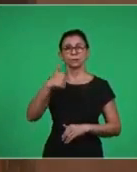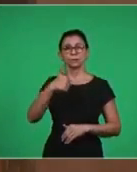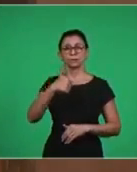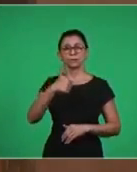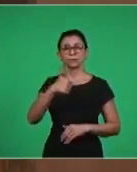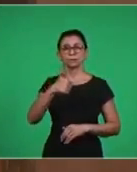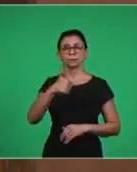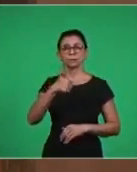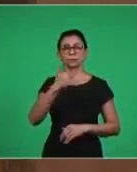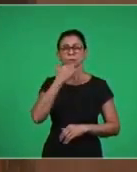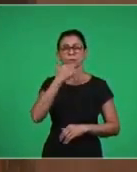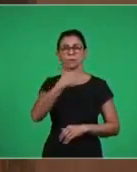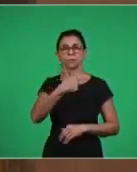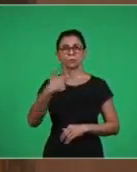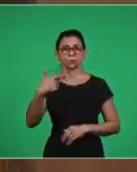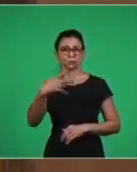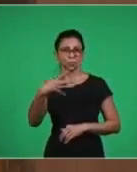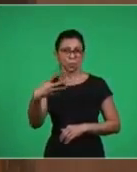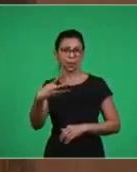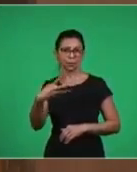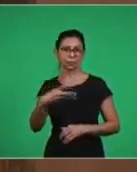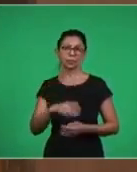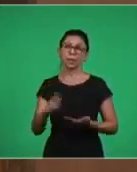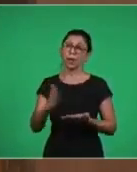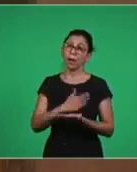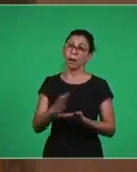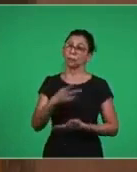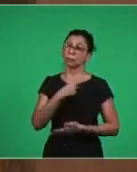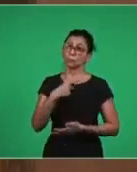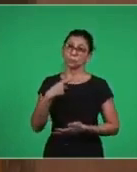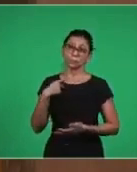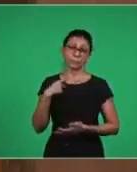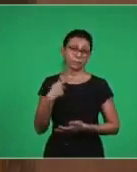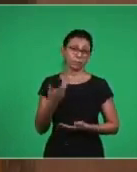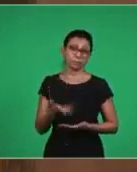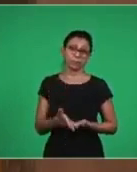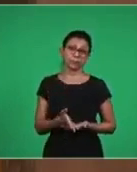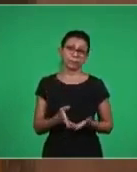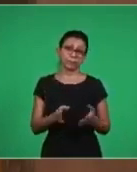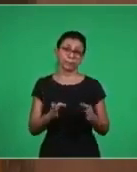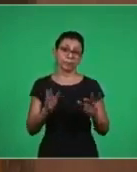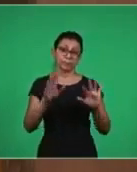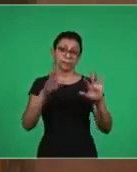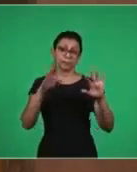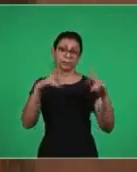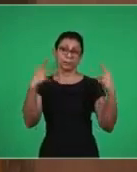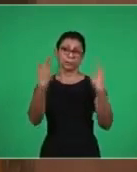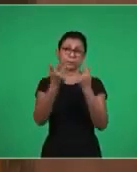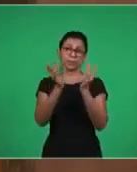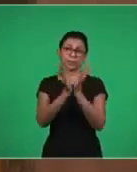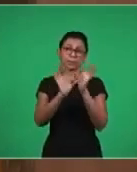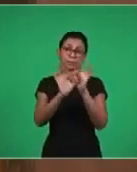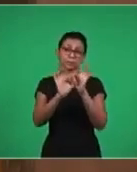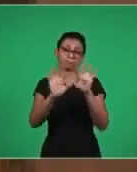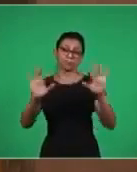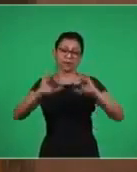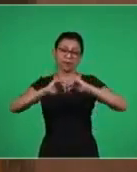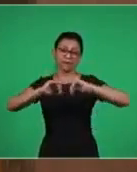On the 4th of January, on the 2:30 afternoon, the pastors